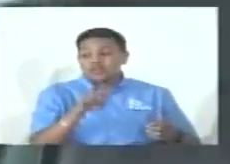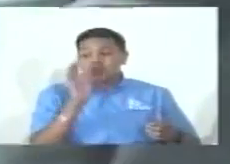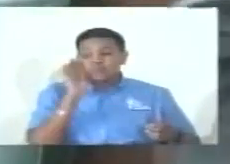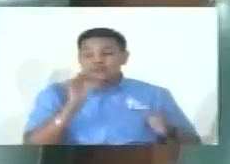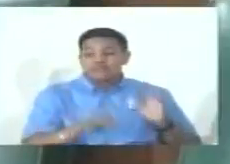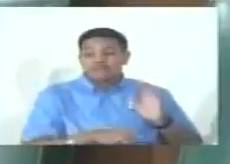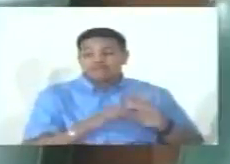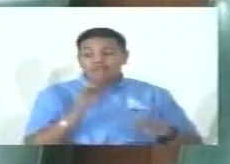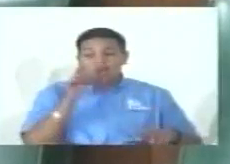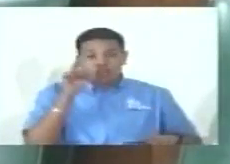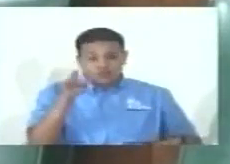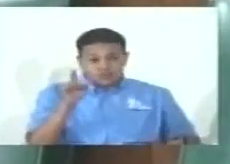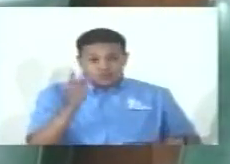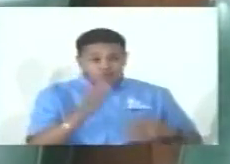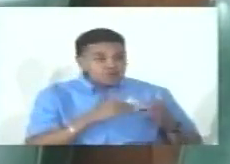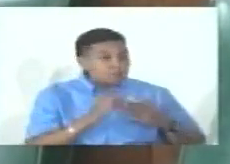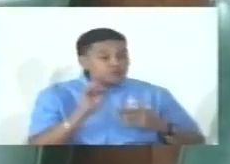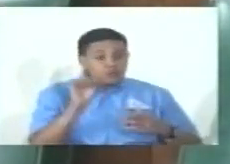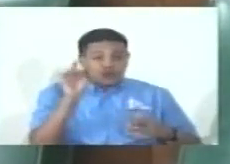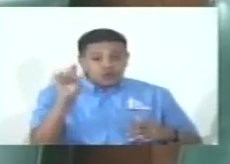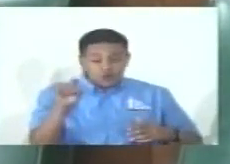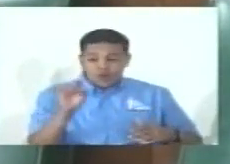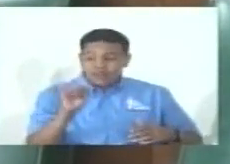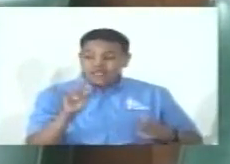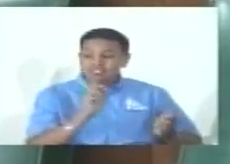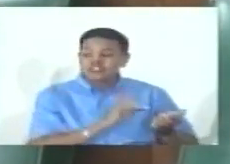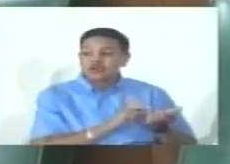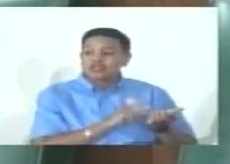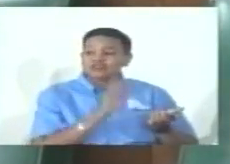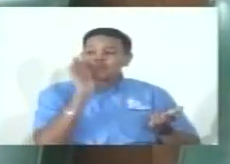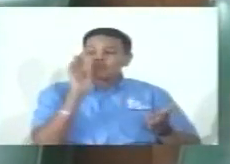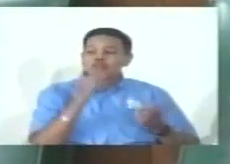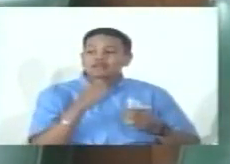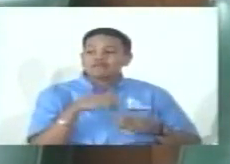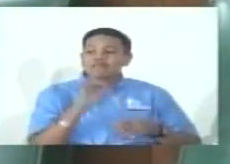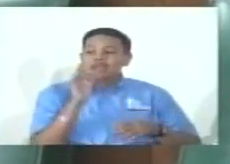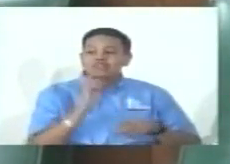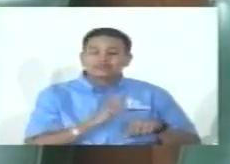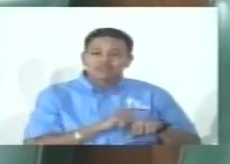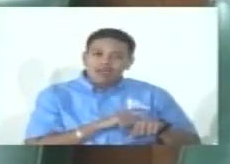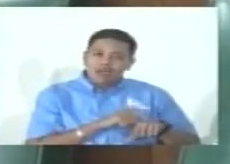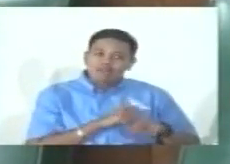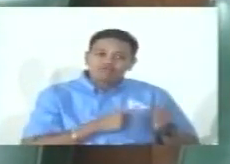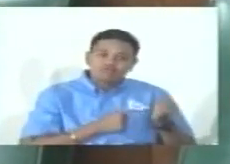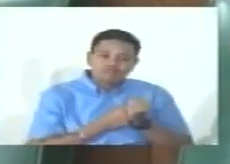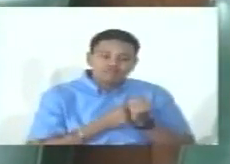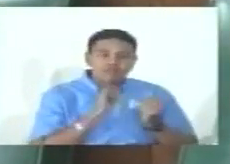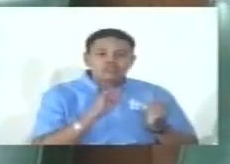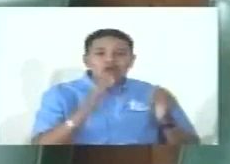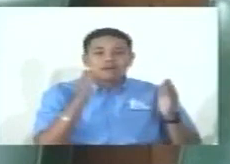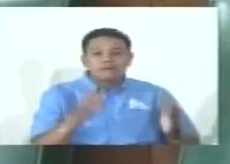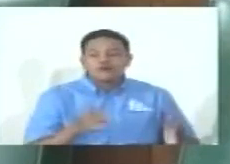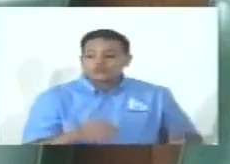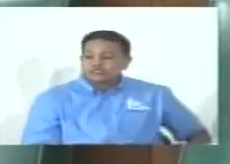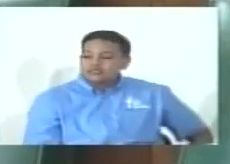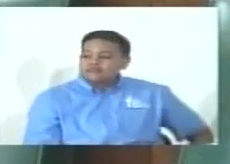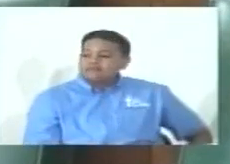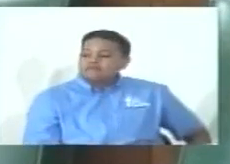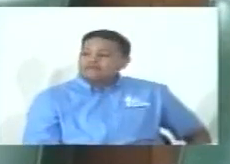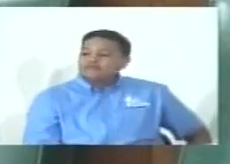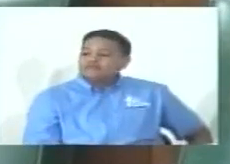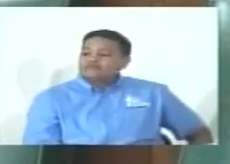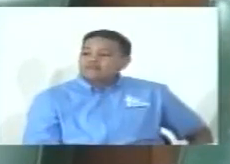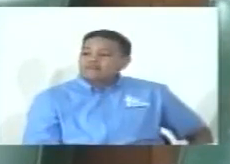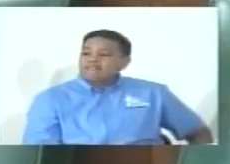find you. And that physician will make time for that individual. And I have